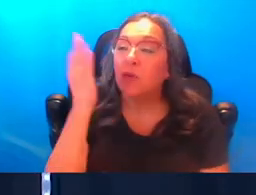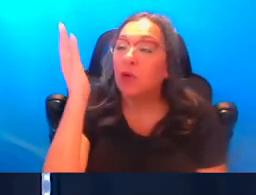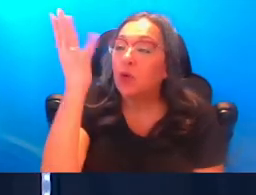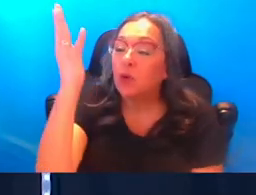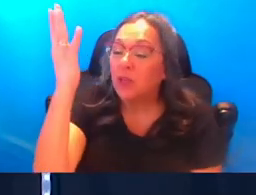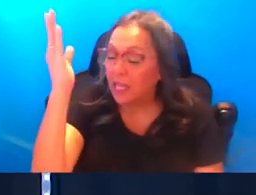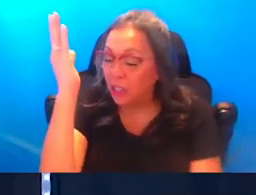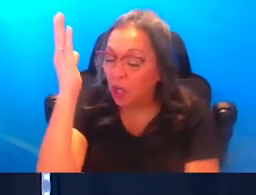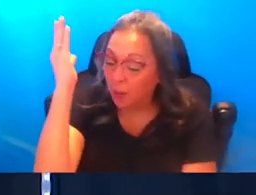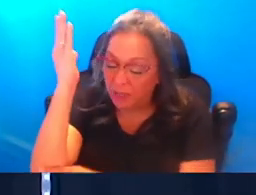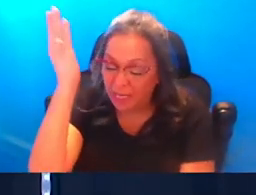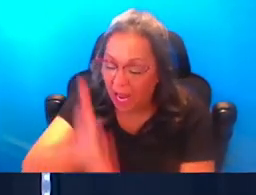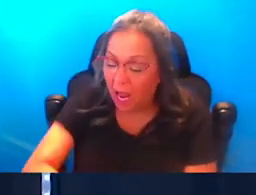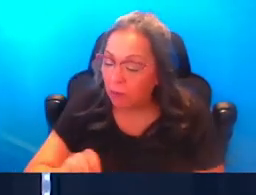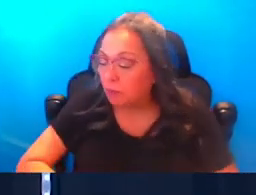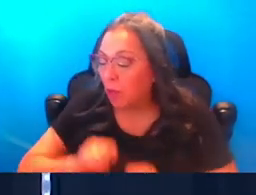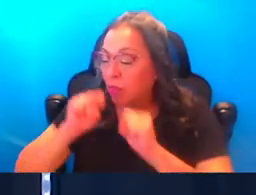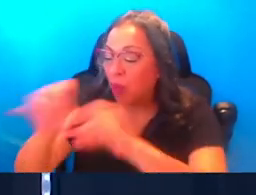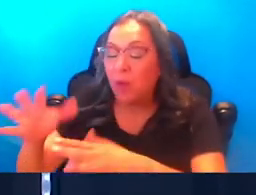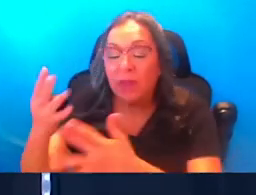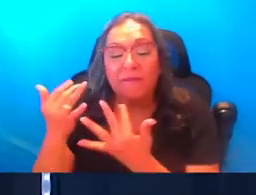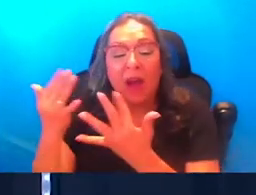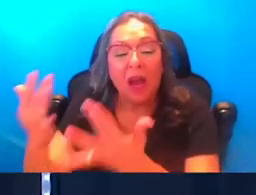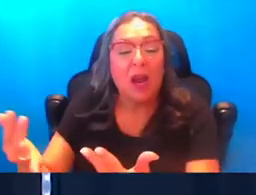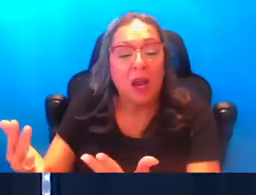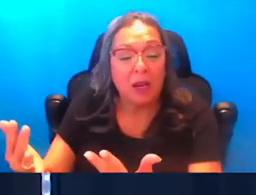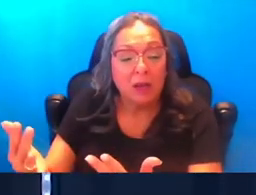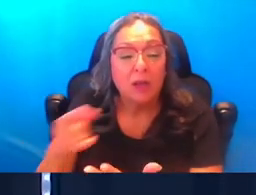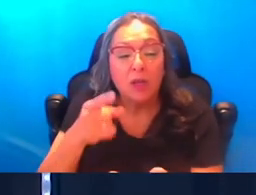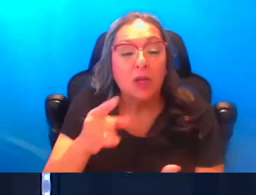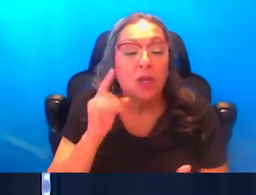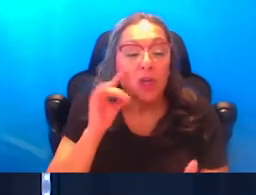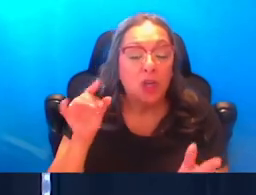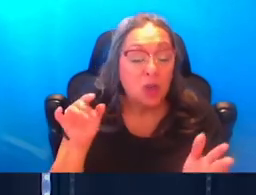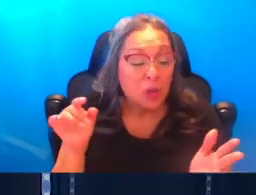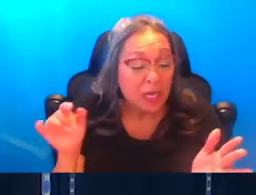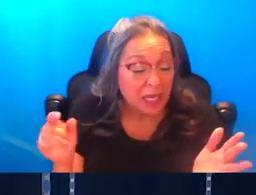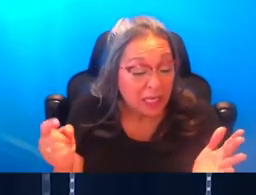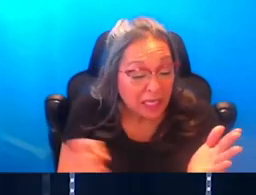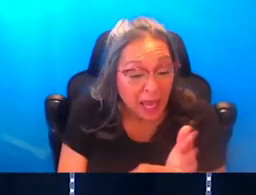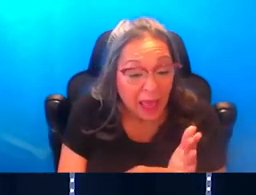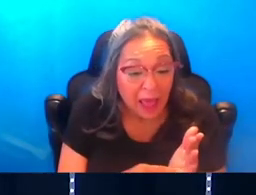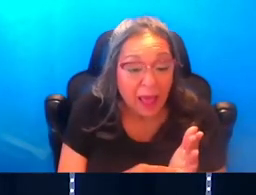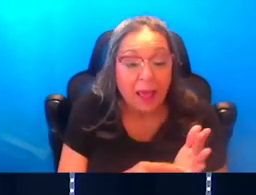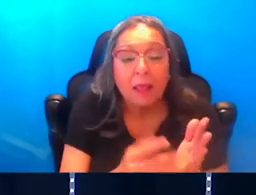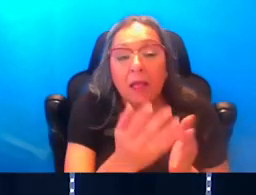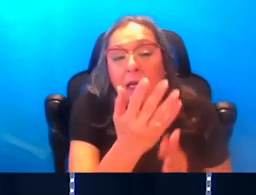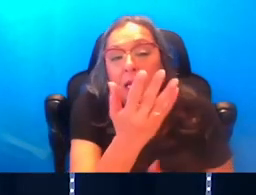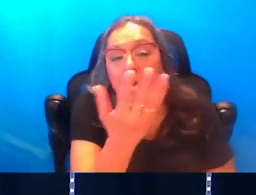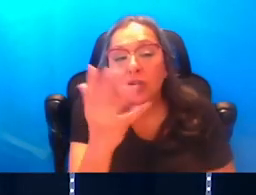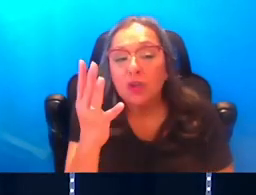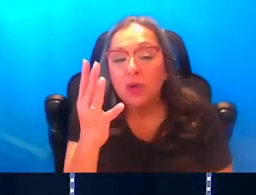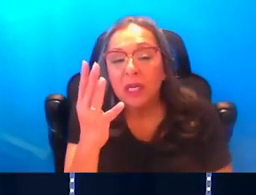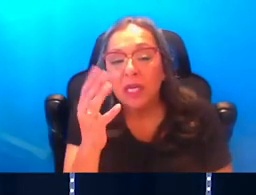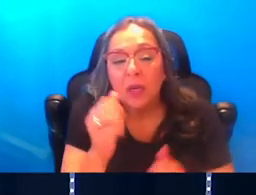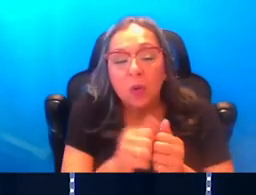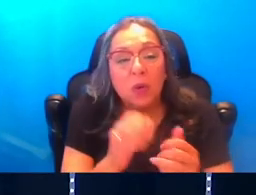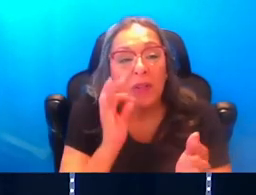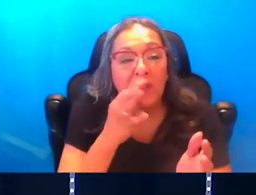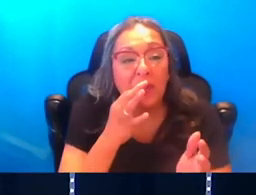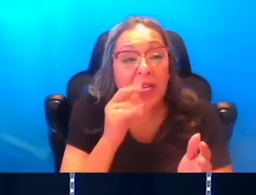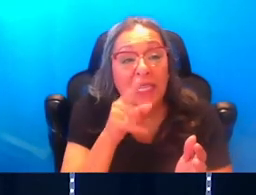you can identify, and this is the critical point, just as you can identify a tree by its fruit, is it a pear